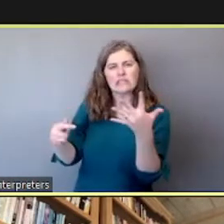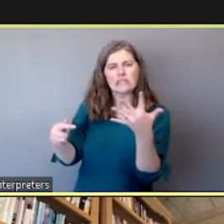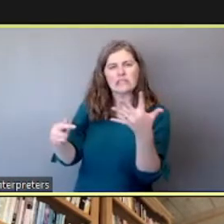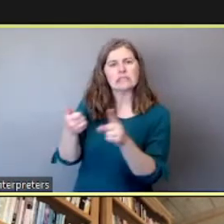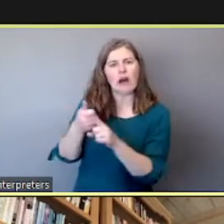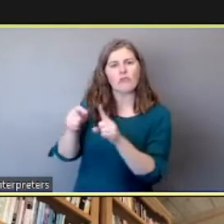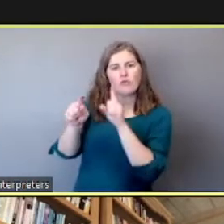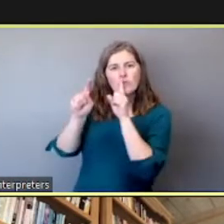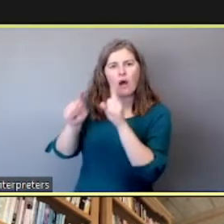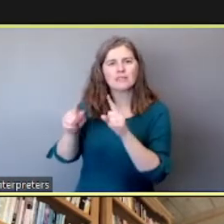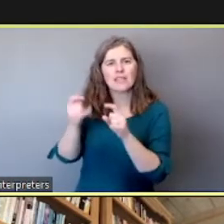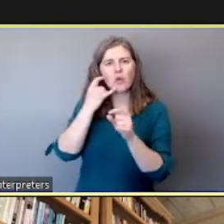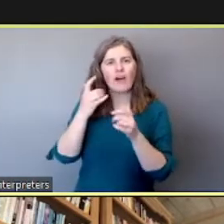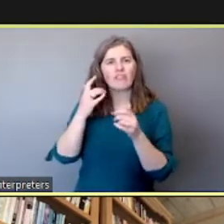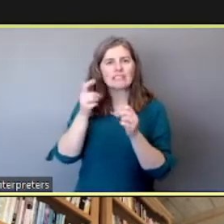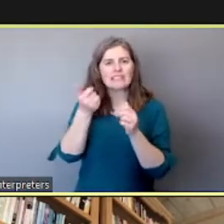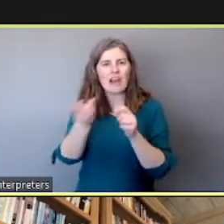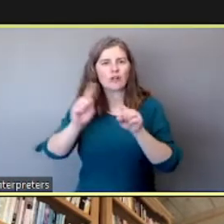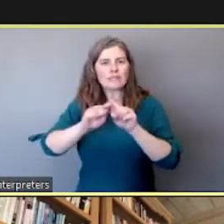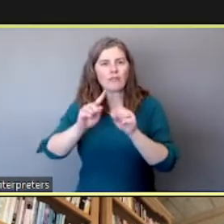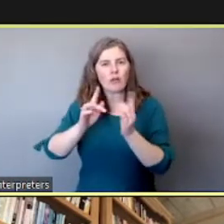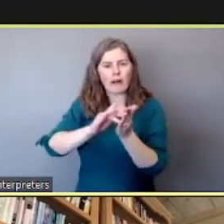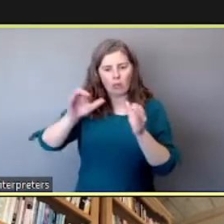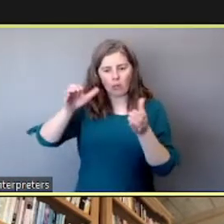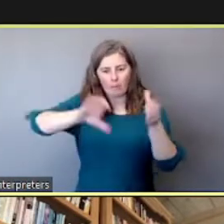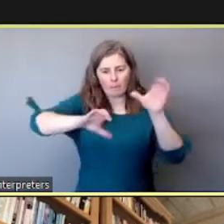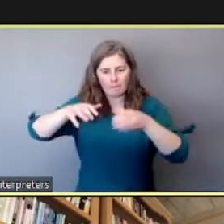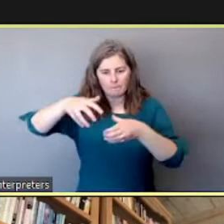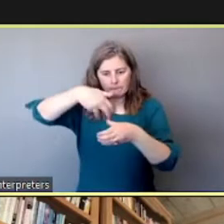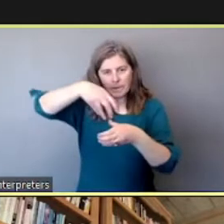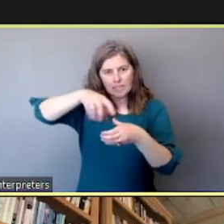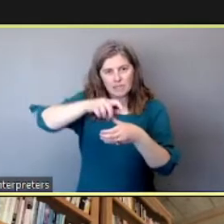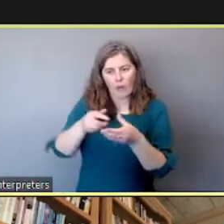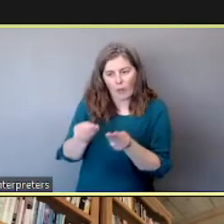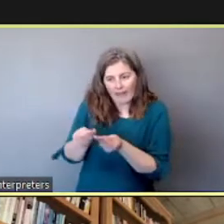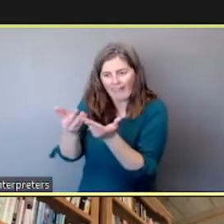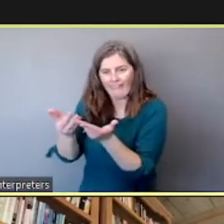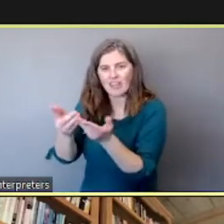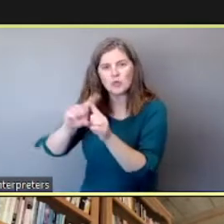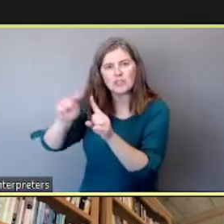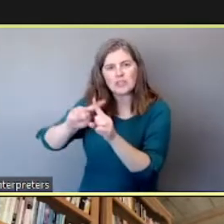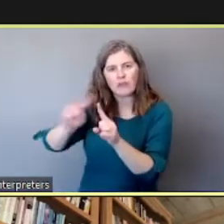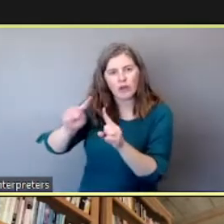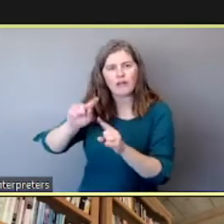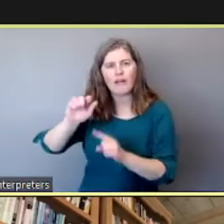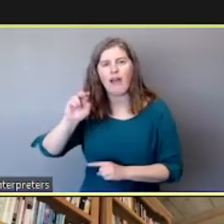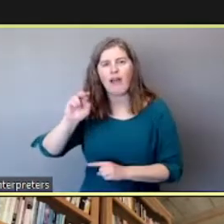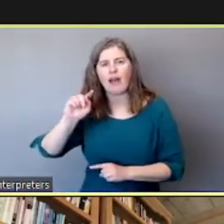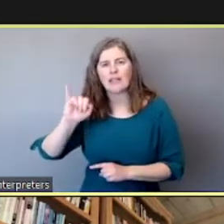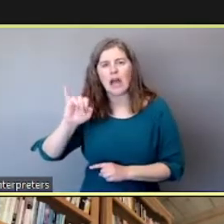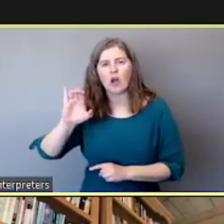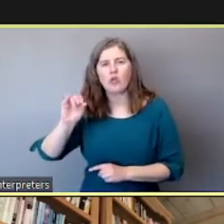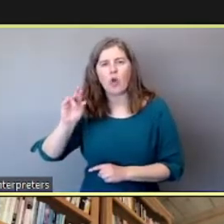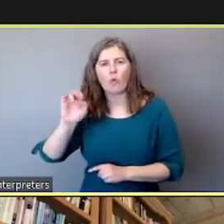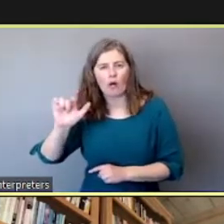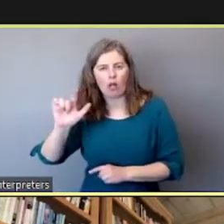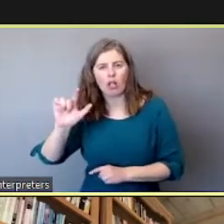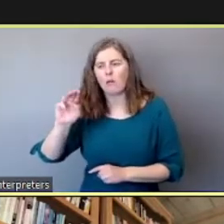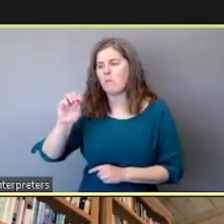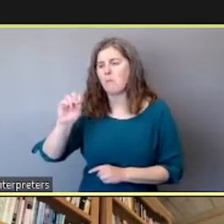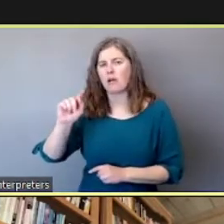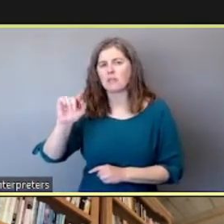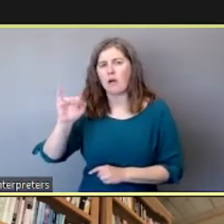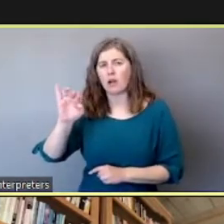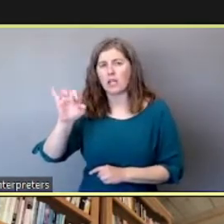the cocktail, if you will, the combination of monoclonal antibodies that we're giving people. And I just want to stop and remind people, if you